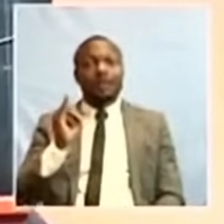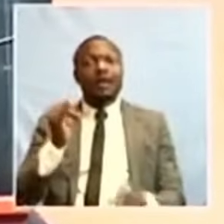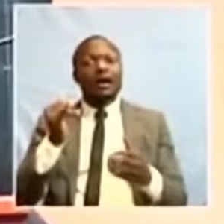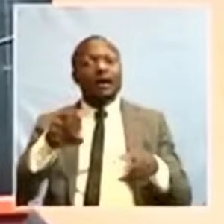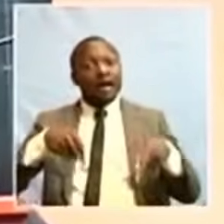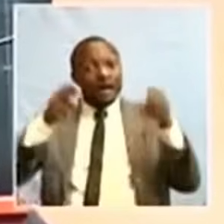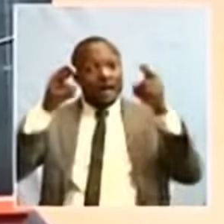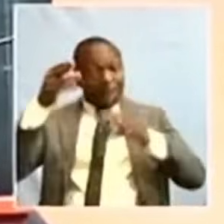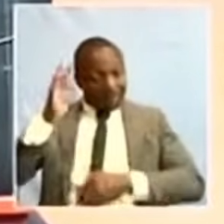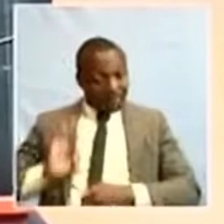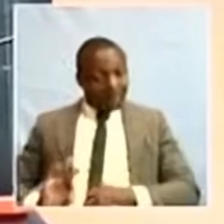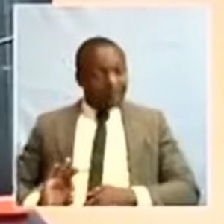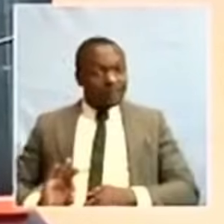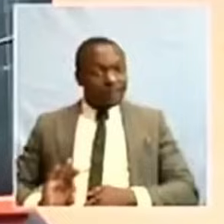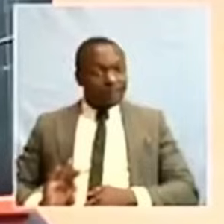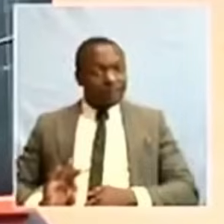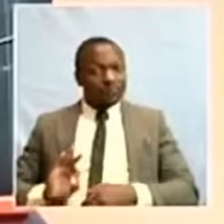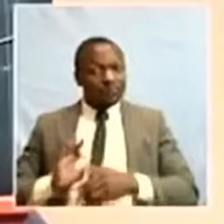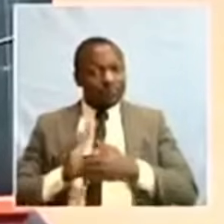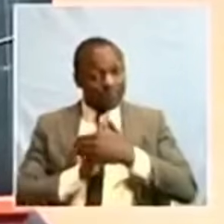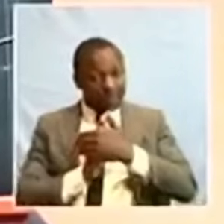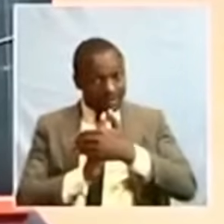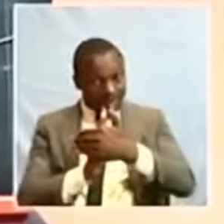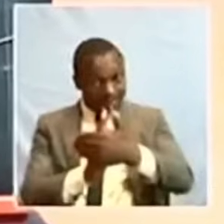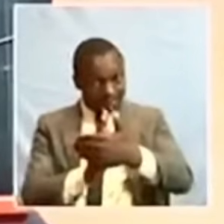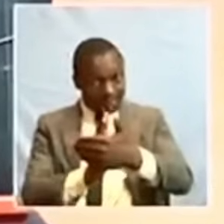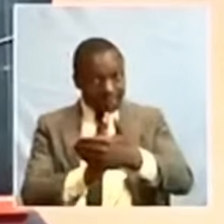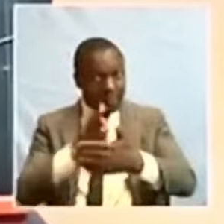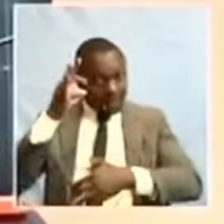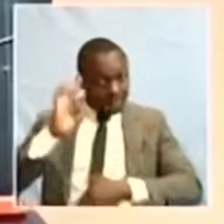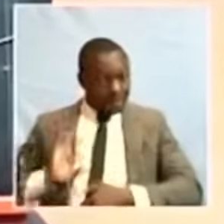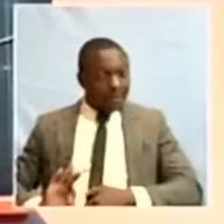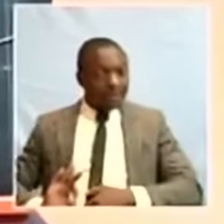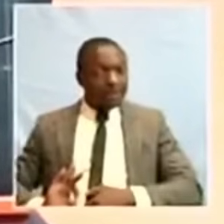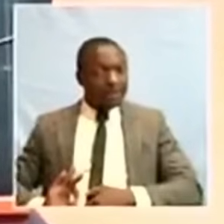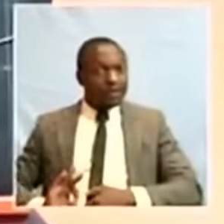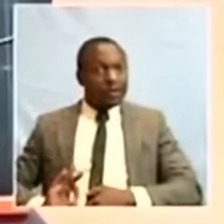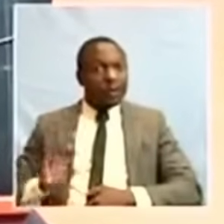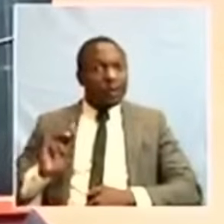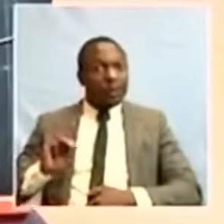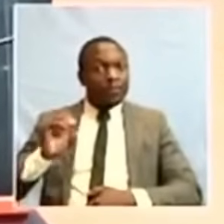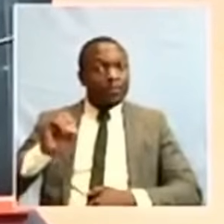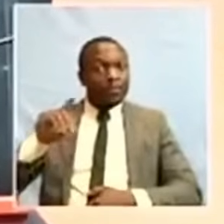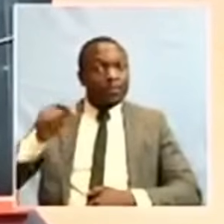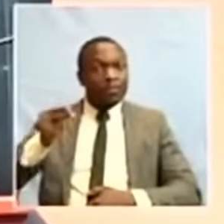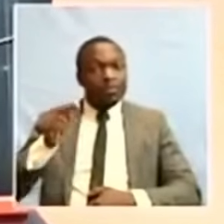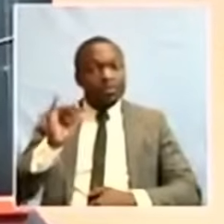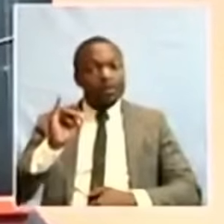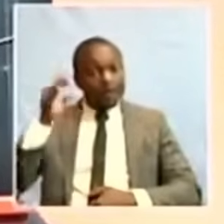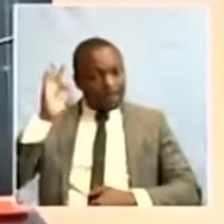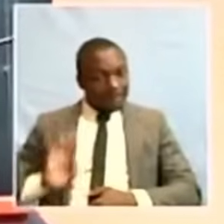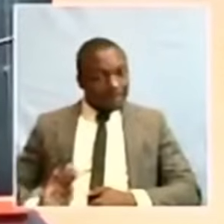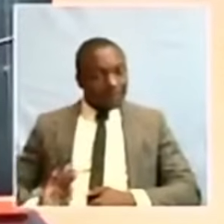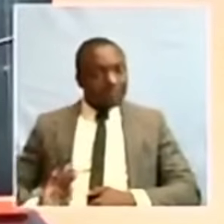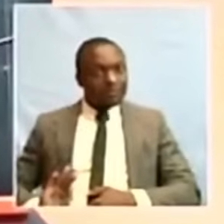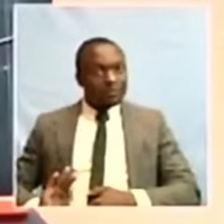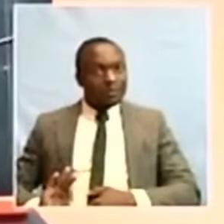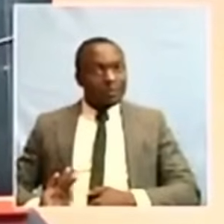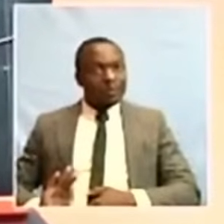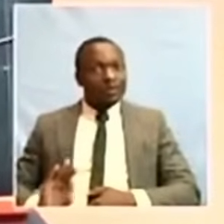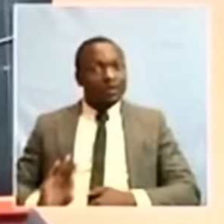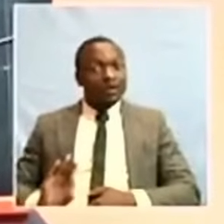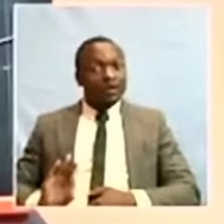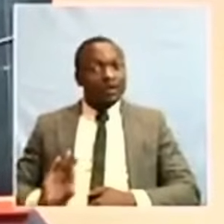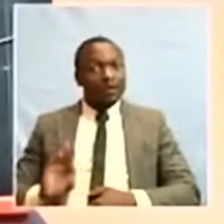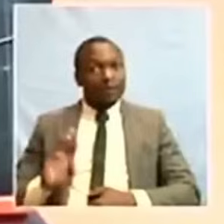benefited from the leadership. We have benefited on Mupane, we have benefited on Mukambo